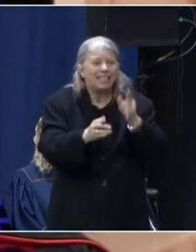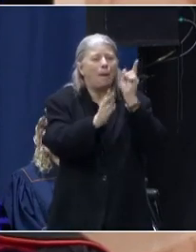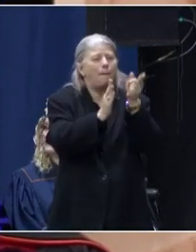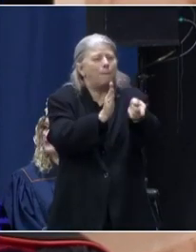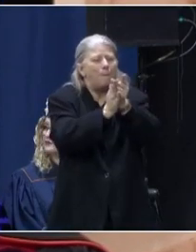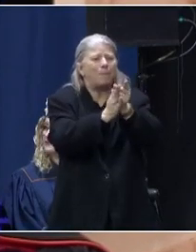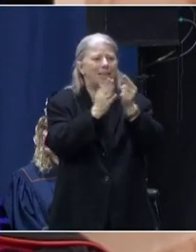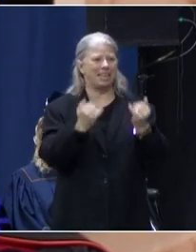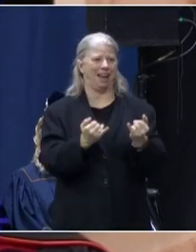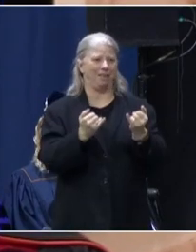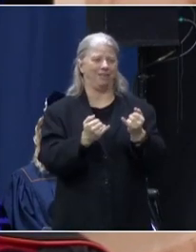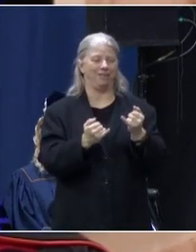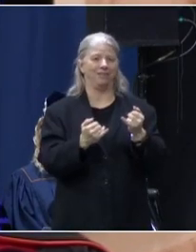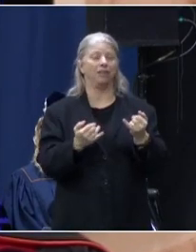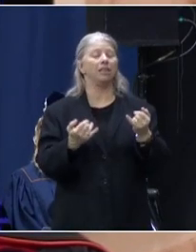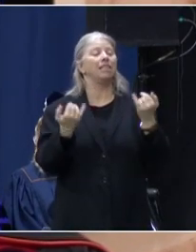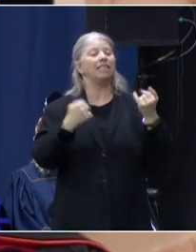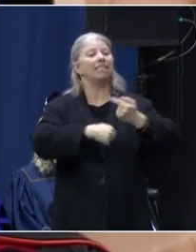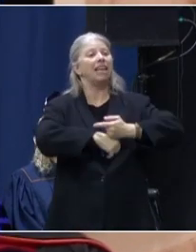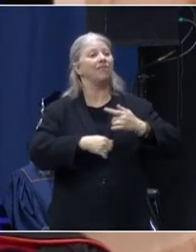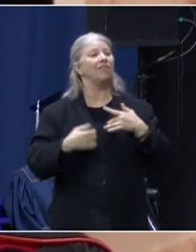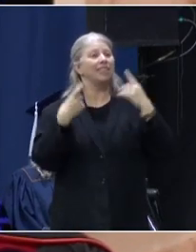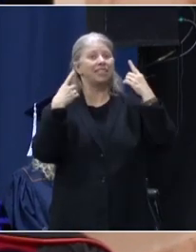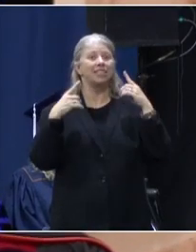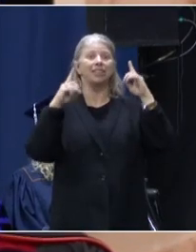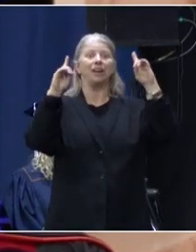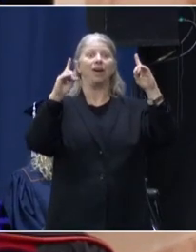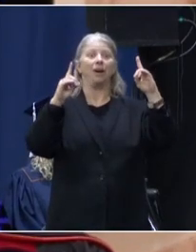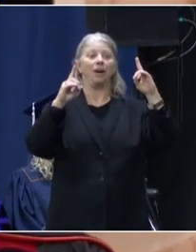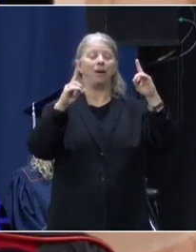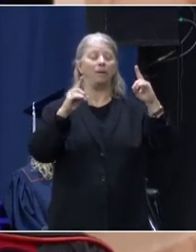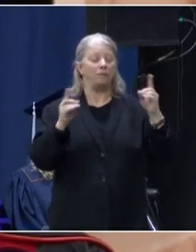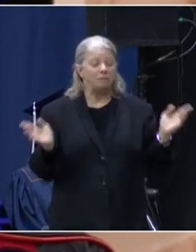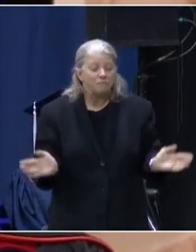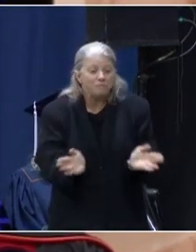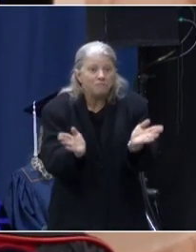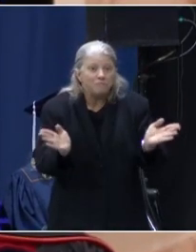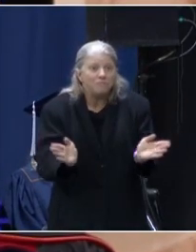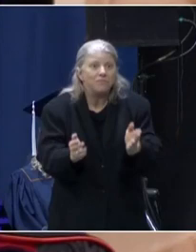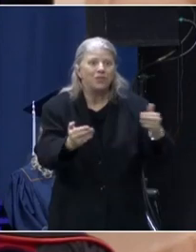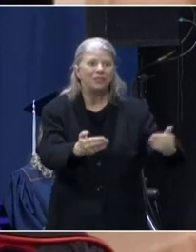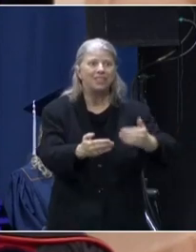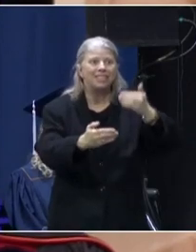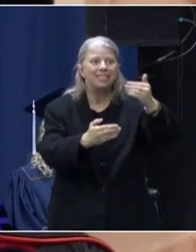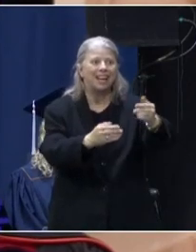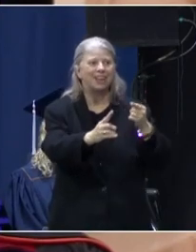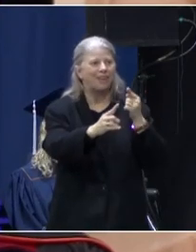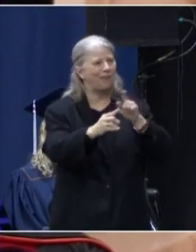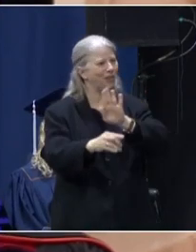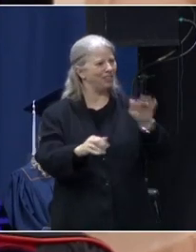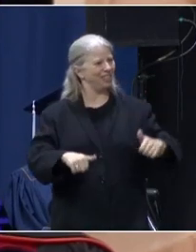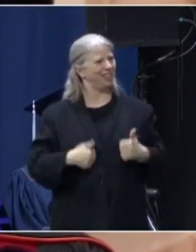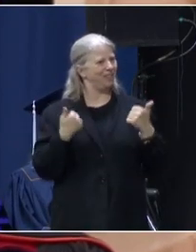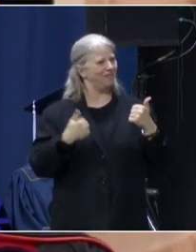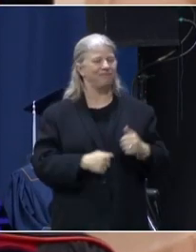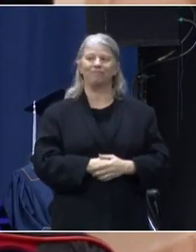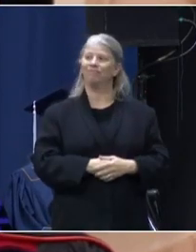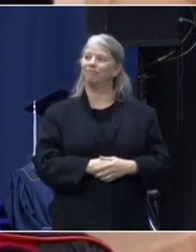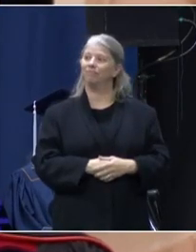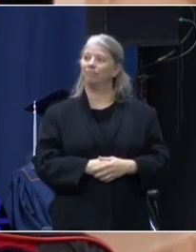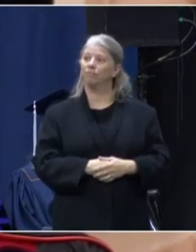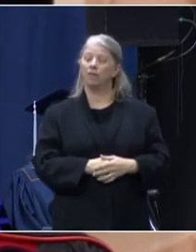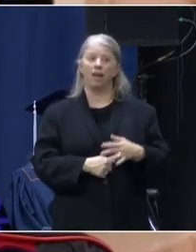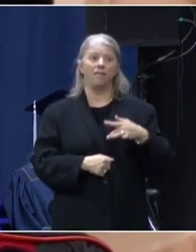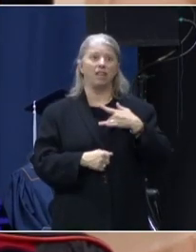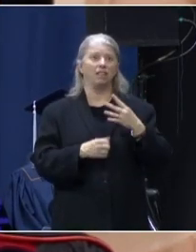moment. Use today's feeling of accomplishment to fuel your drive toward your next goal in life. And if the feeling